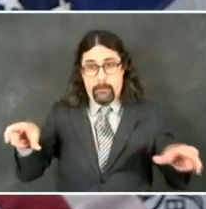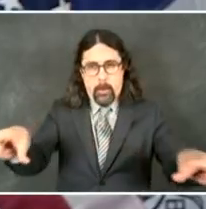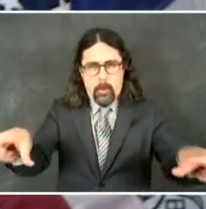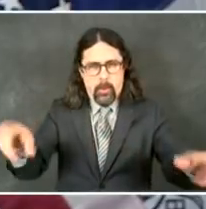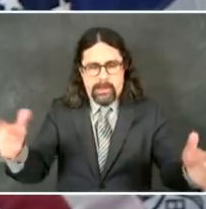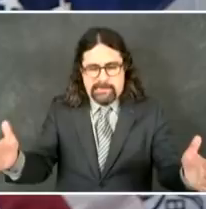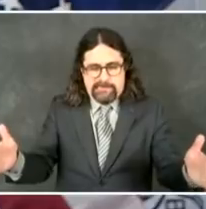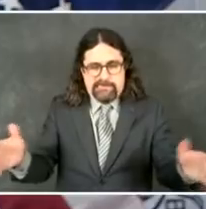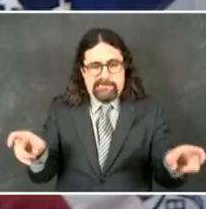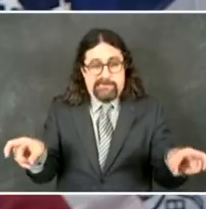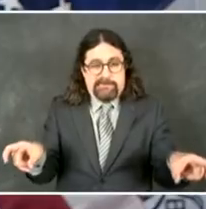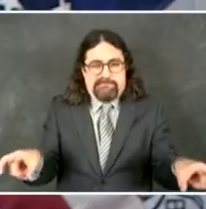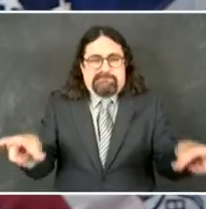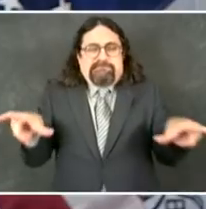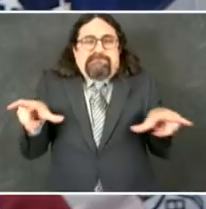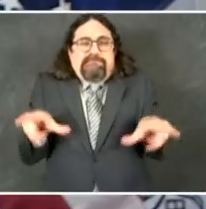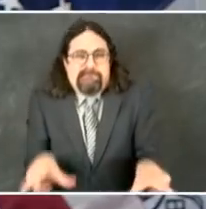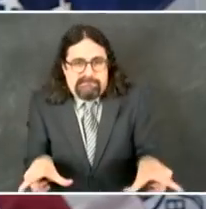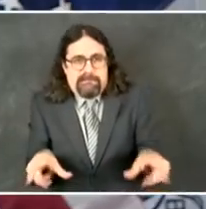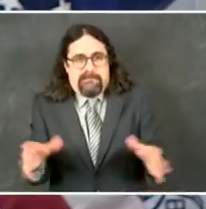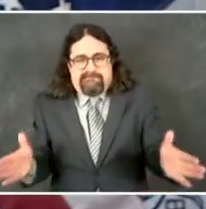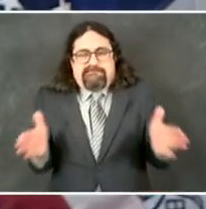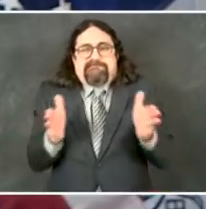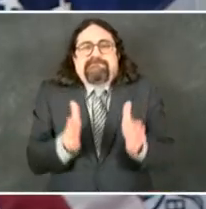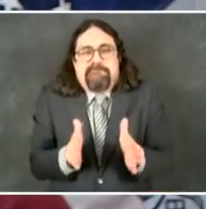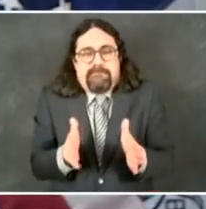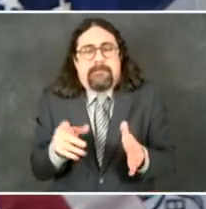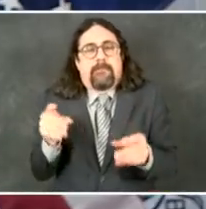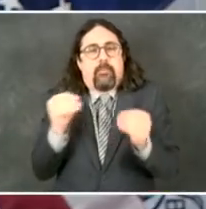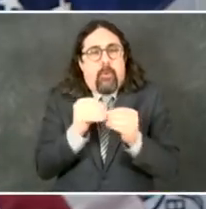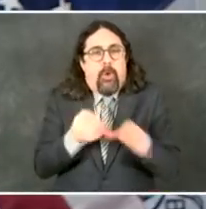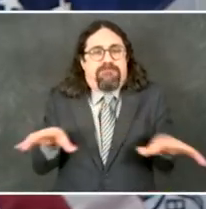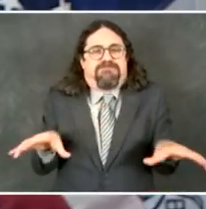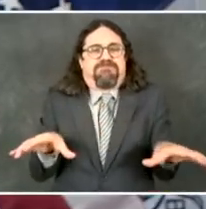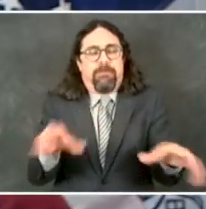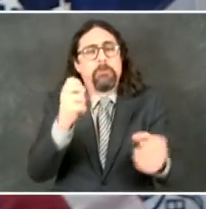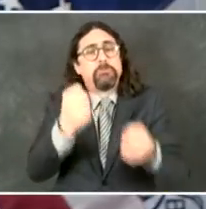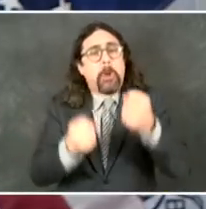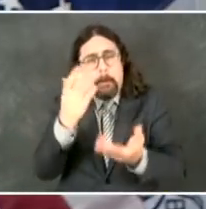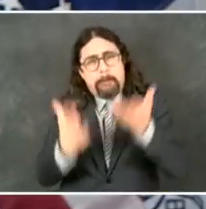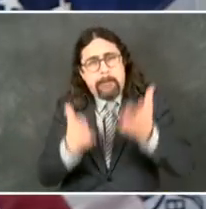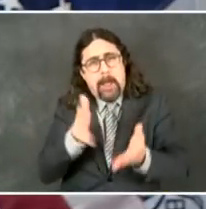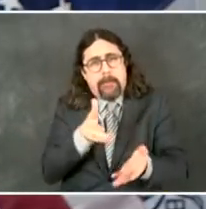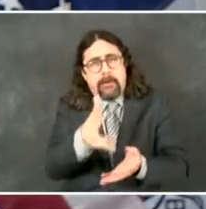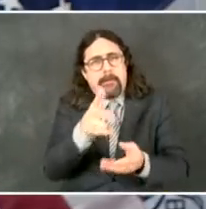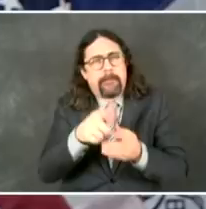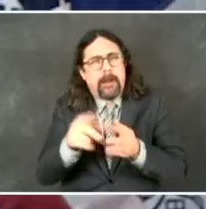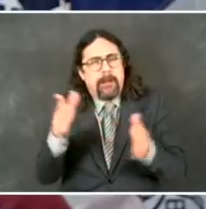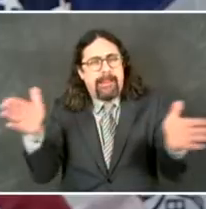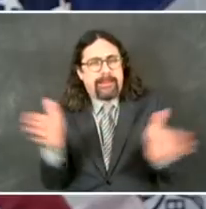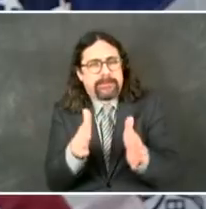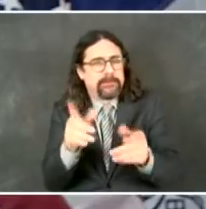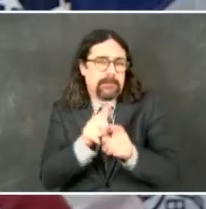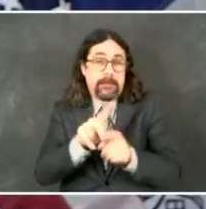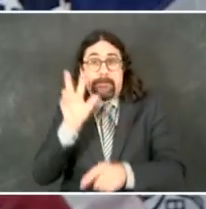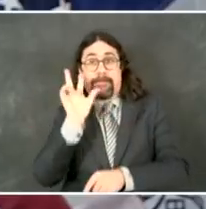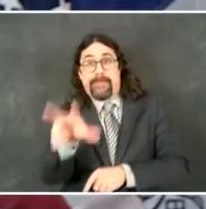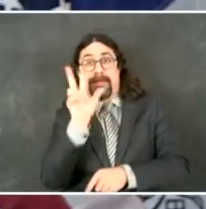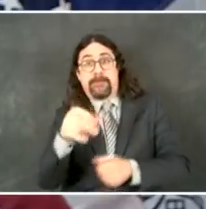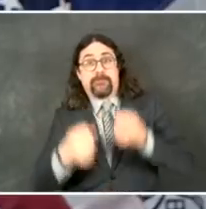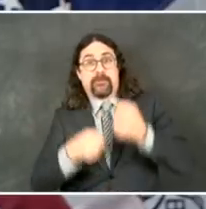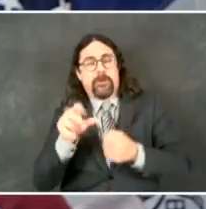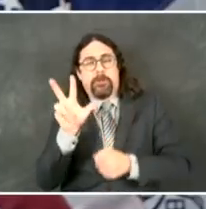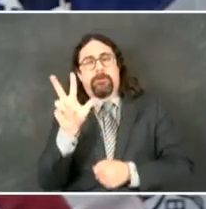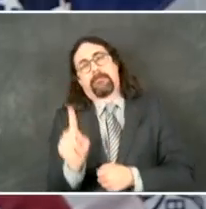can safely open up some space and have it be enforced. And another important piece of this discussion